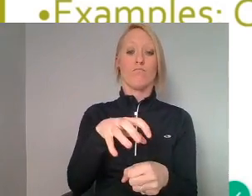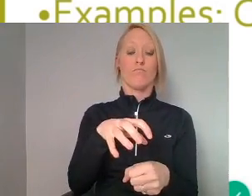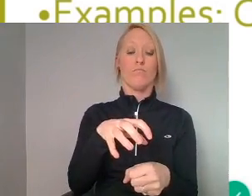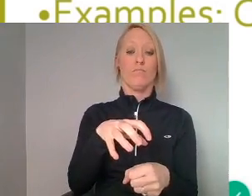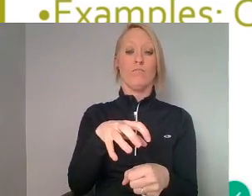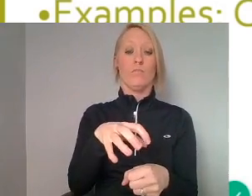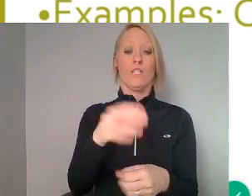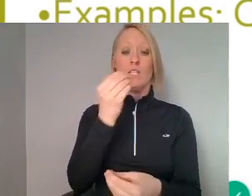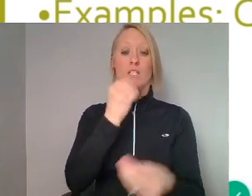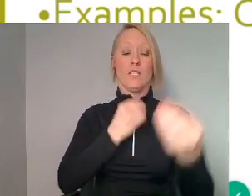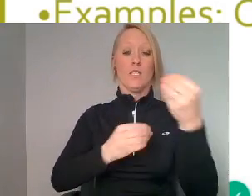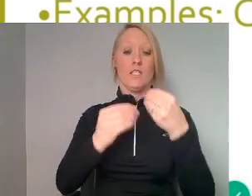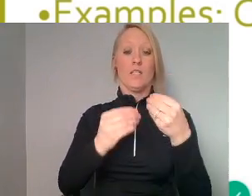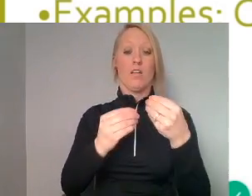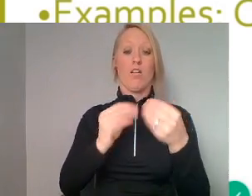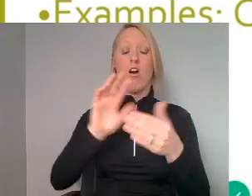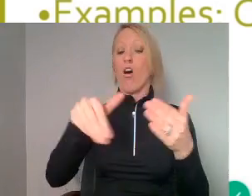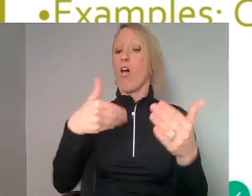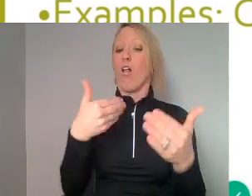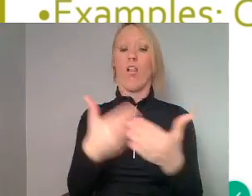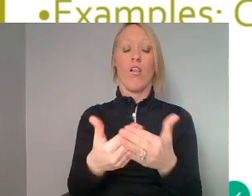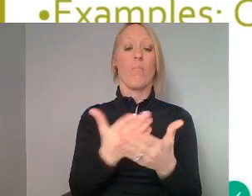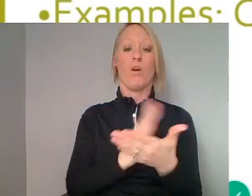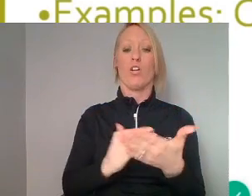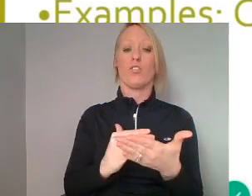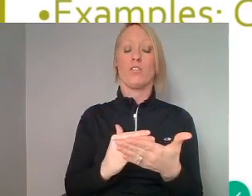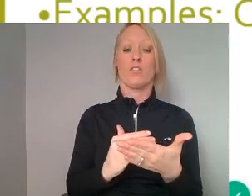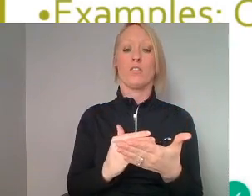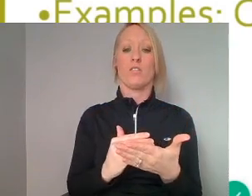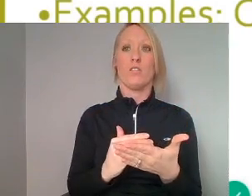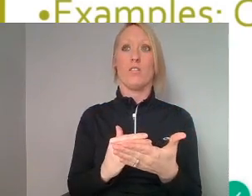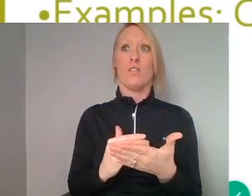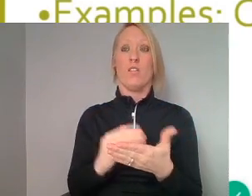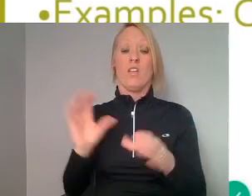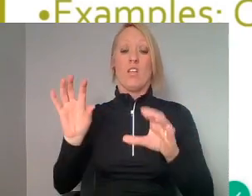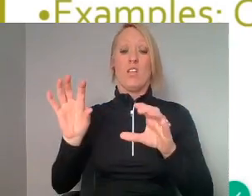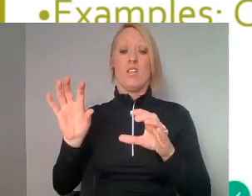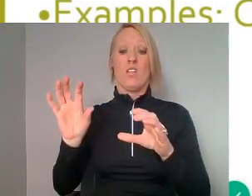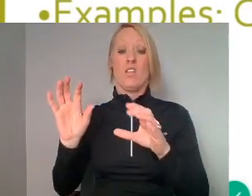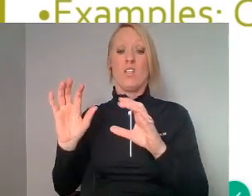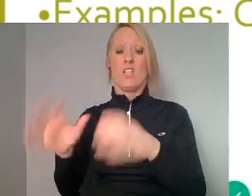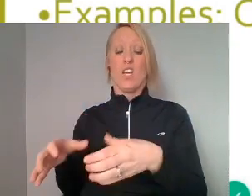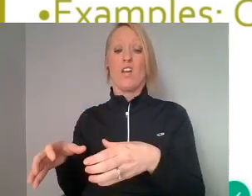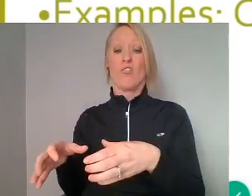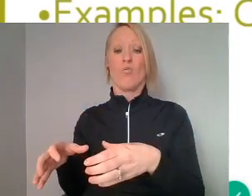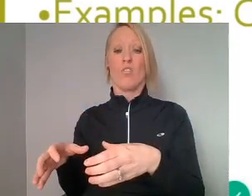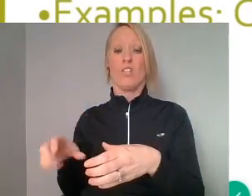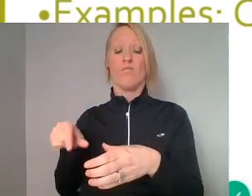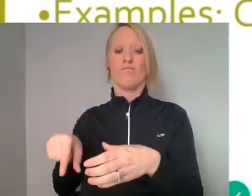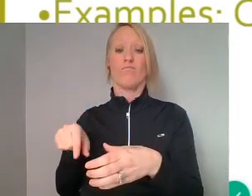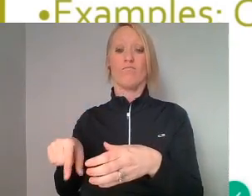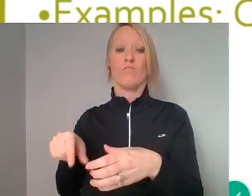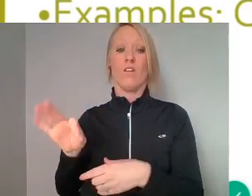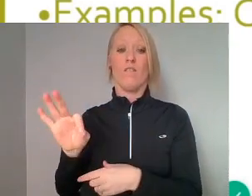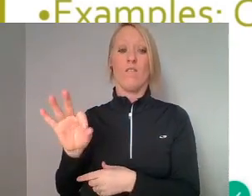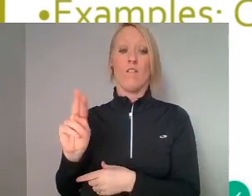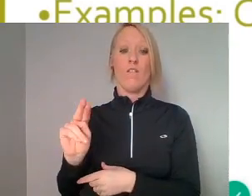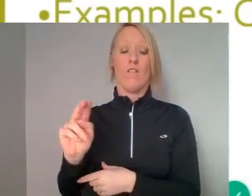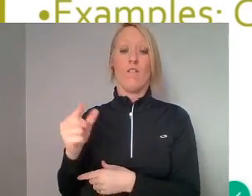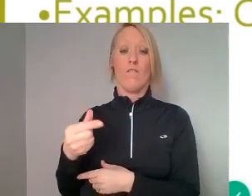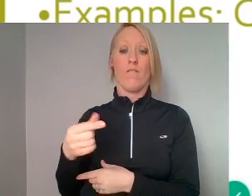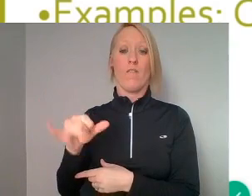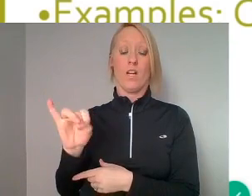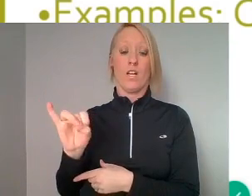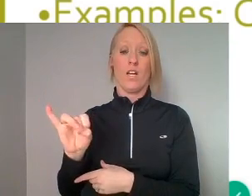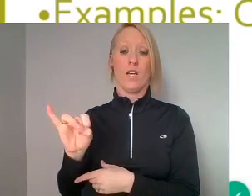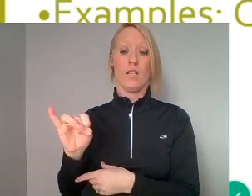mushrooms. And mushrooms actually fall into a category of like fungi. So they're their own little like species that are separate from kind of